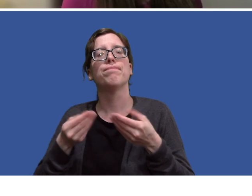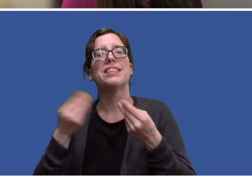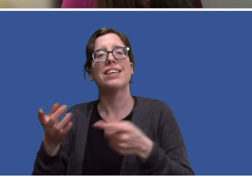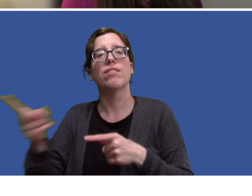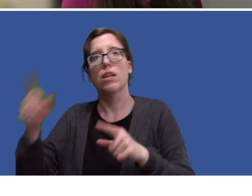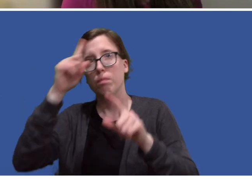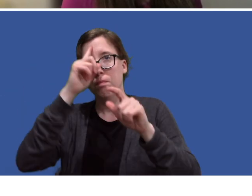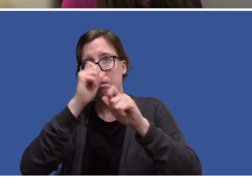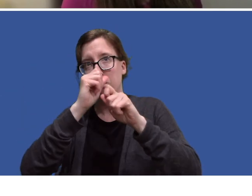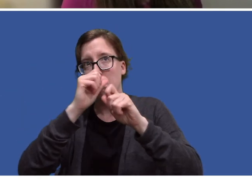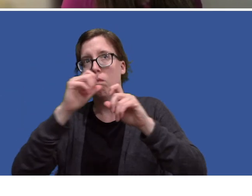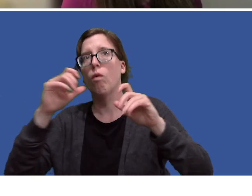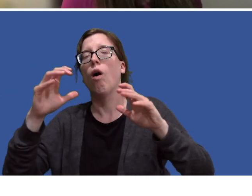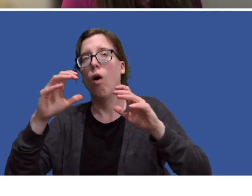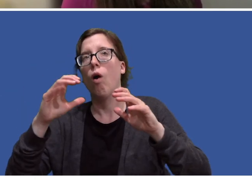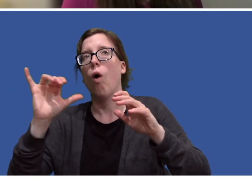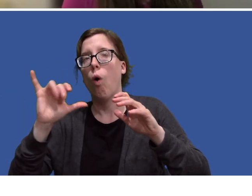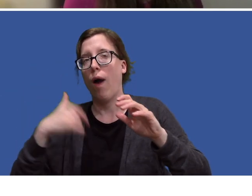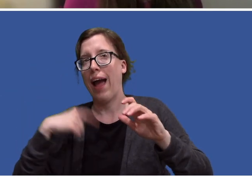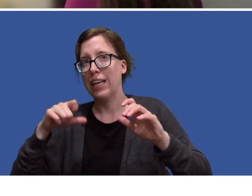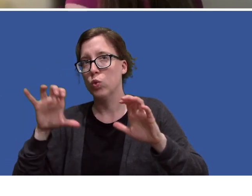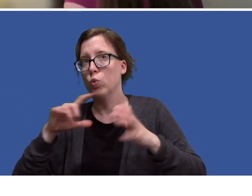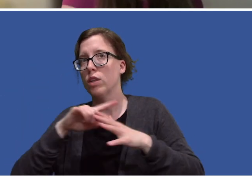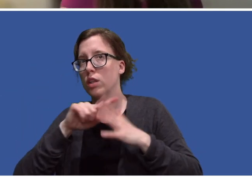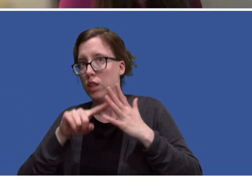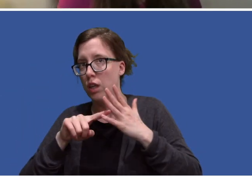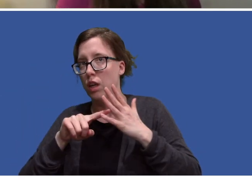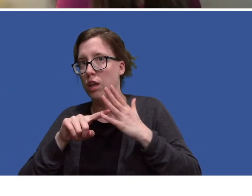eventually when they have that final project.